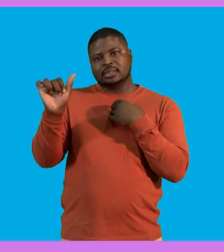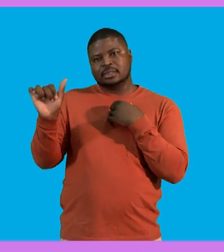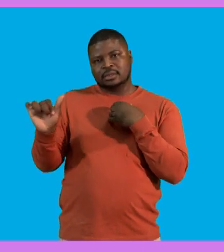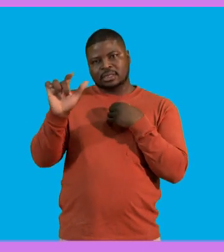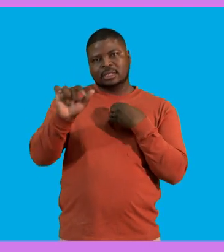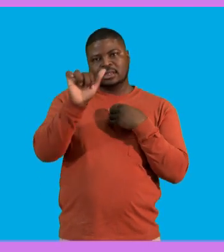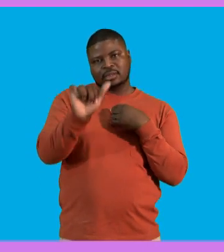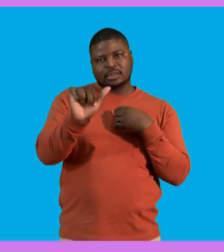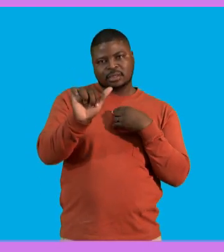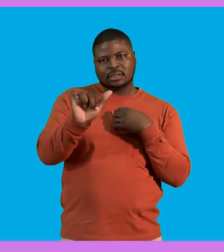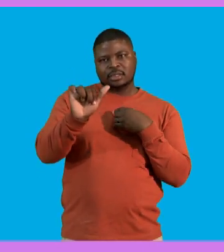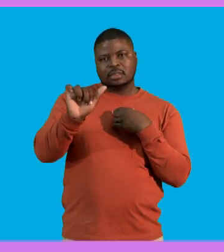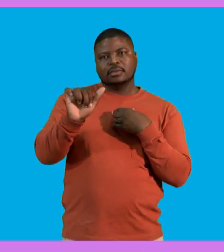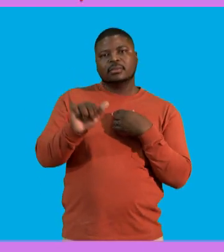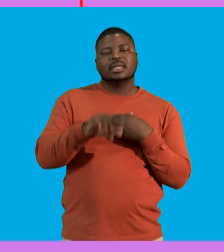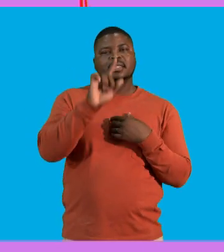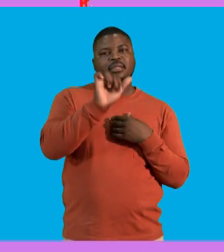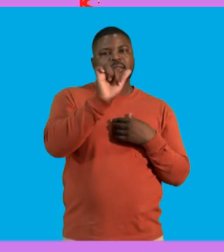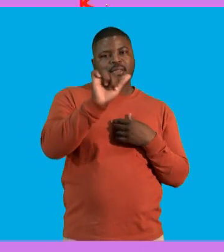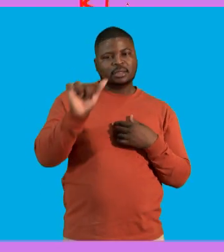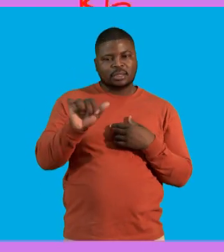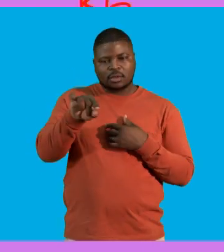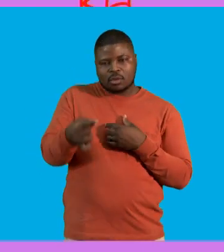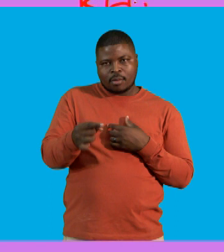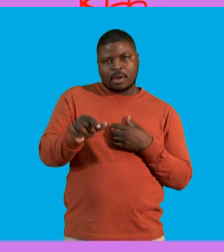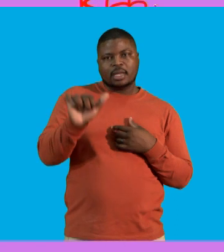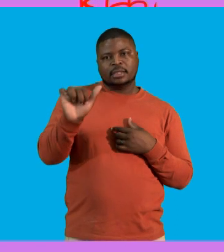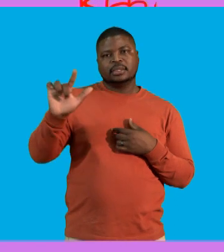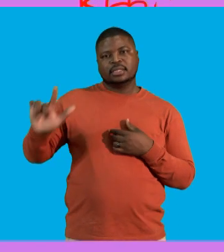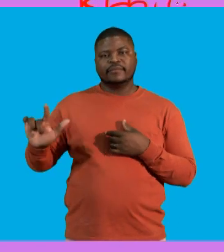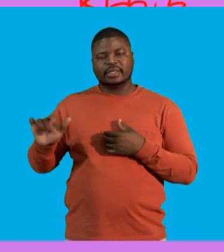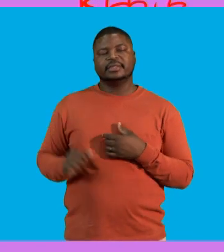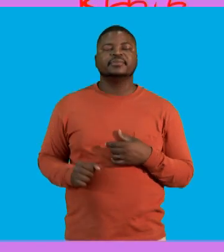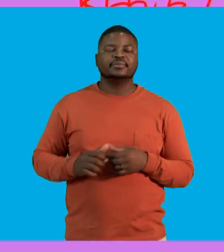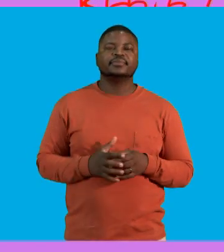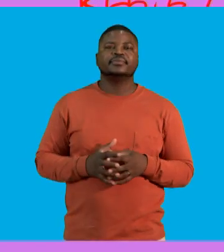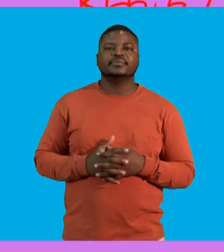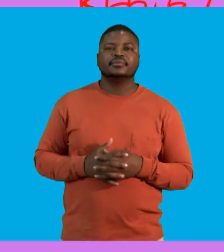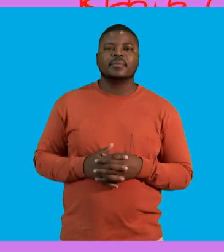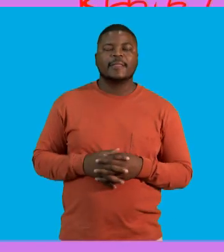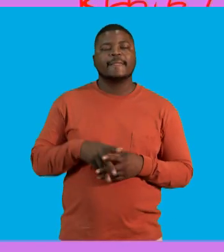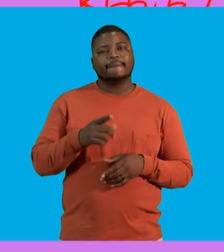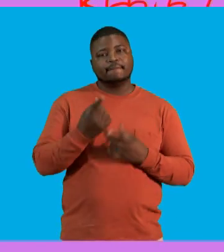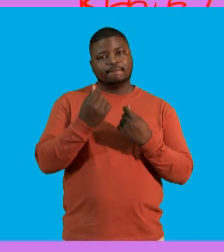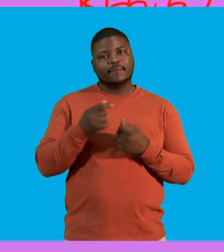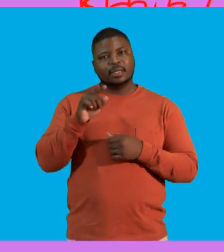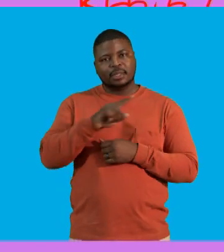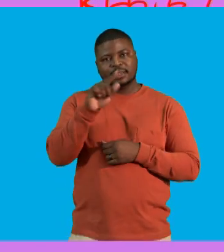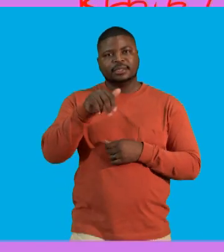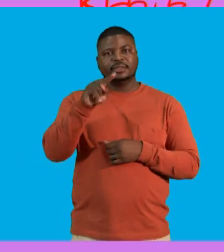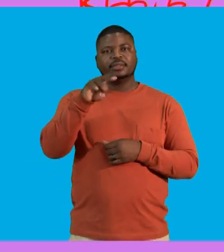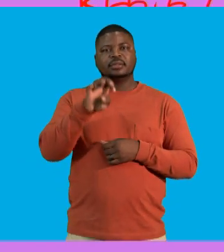comma. So we'll round it off, so it will give us 66 rand 67 cents. So this is the amount